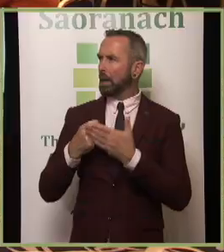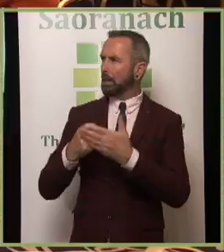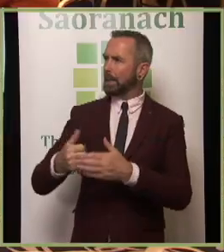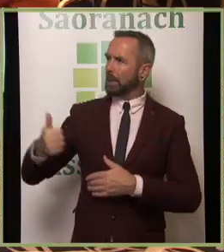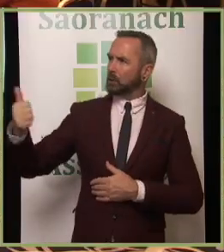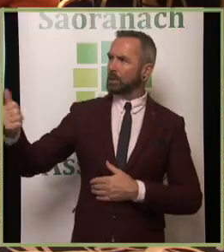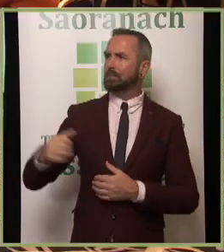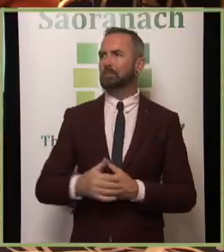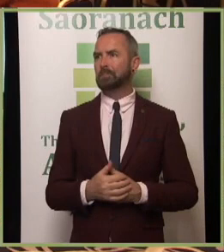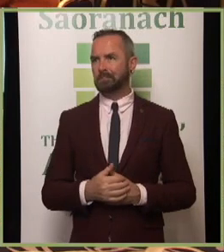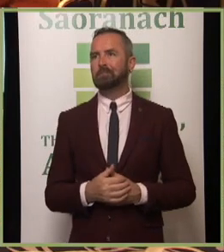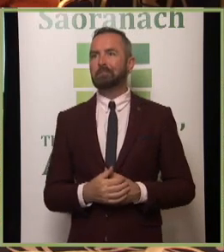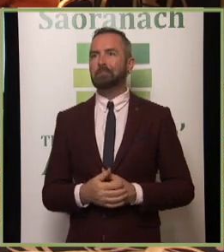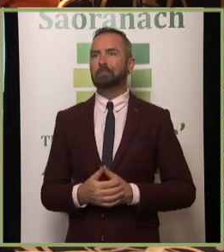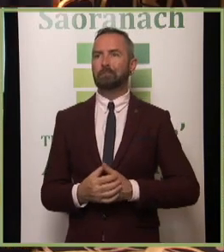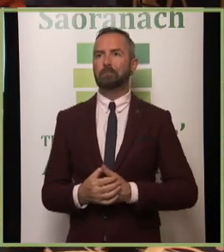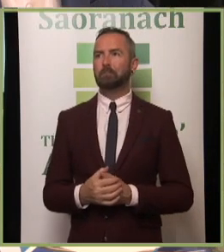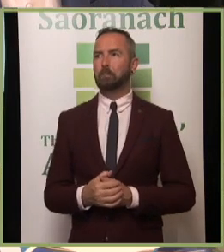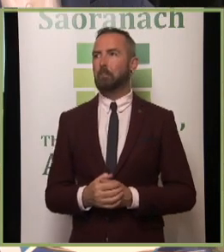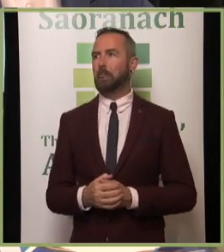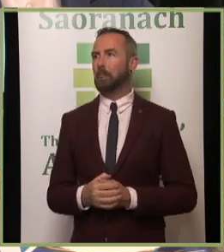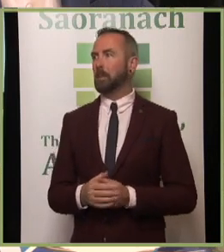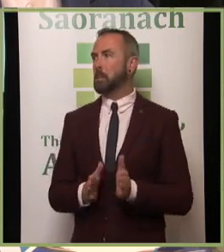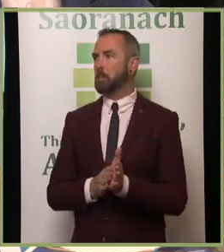So state-owned and managed woodlands.